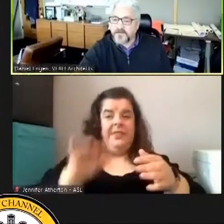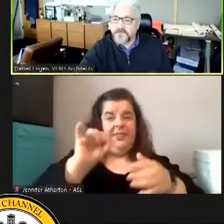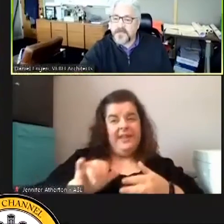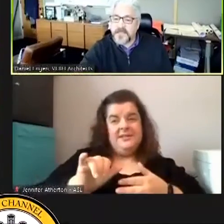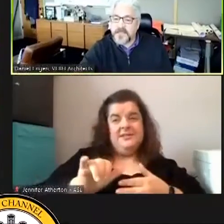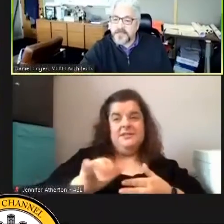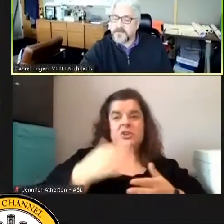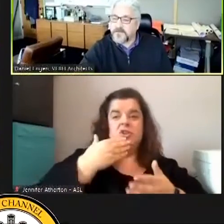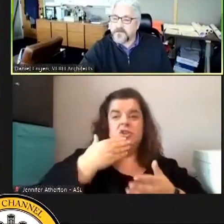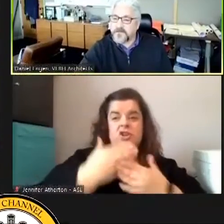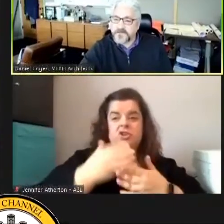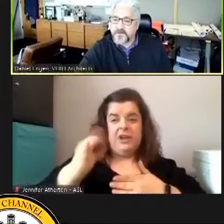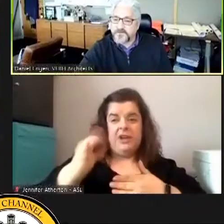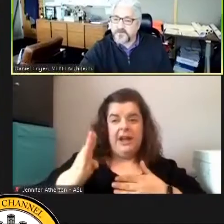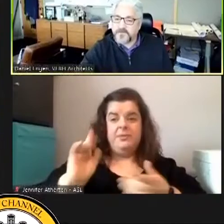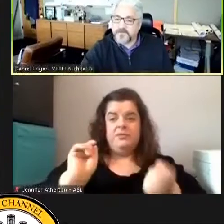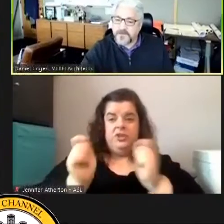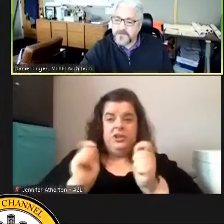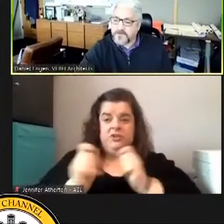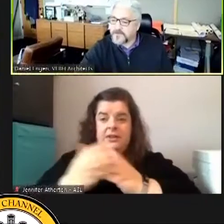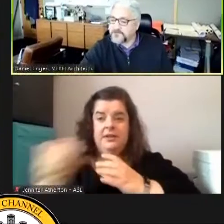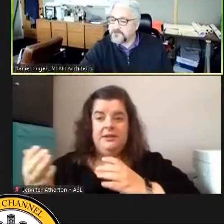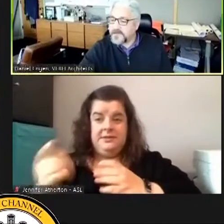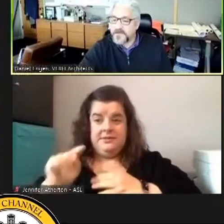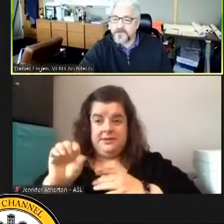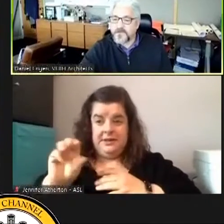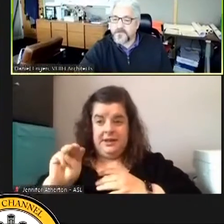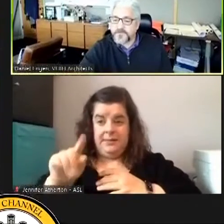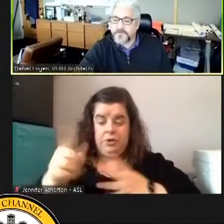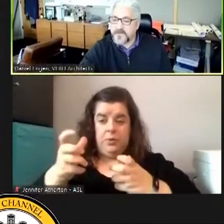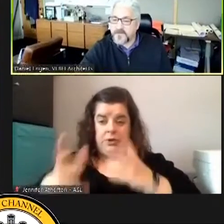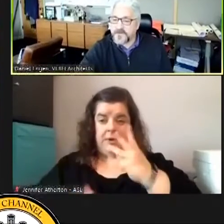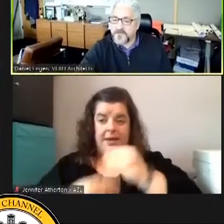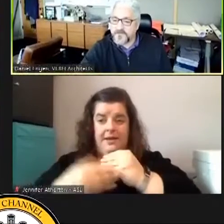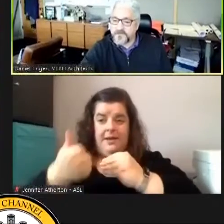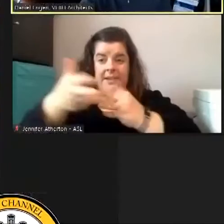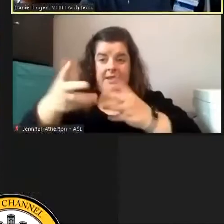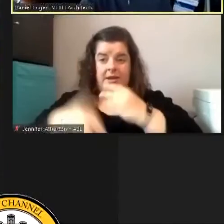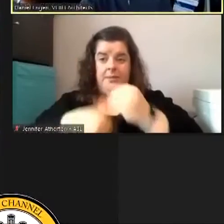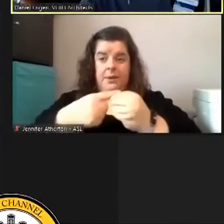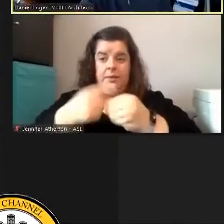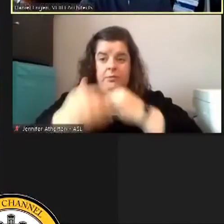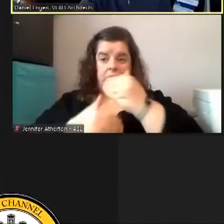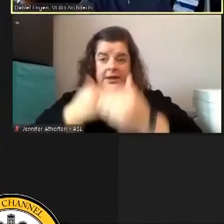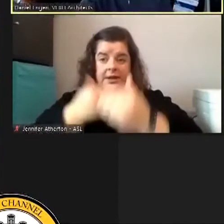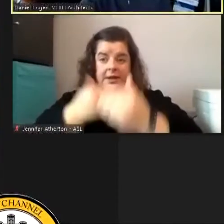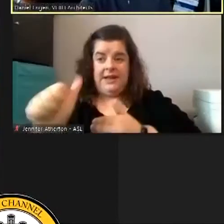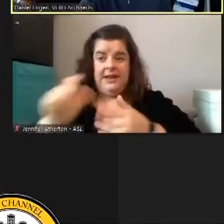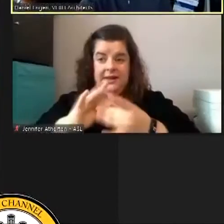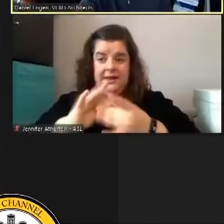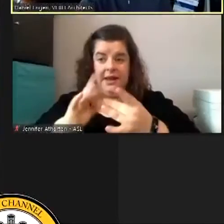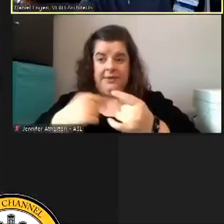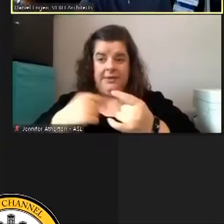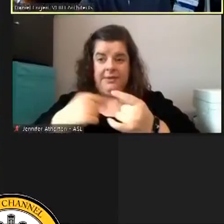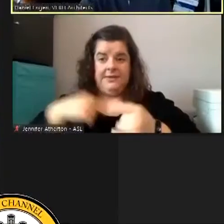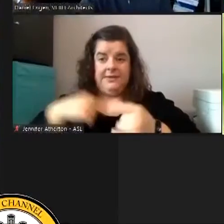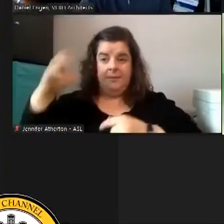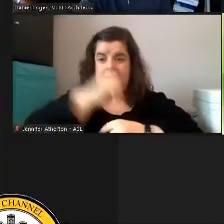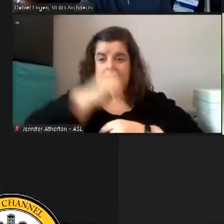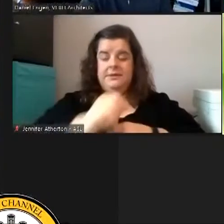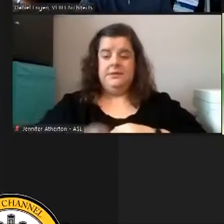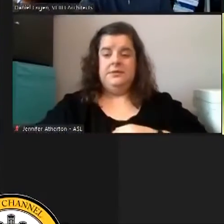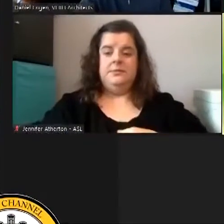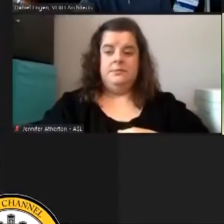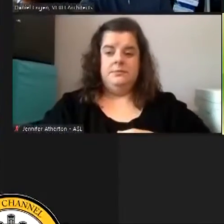add anything about the process and any other comments that I might have missed in my quick little thing here? Of course.